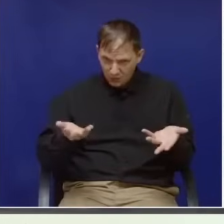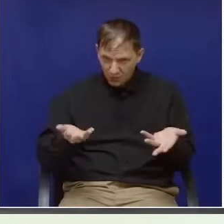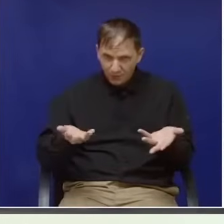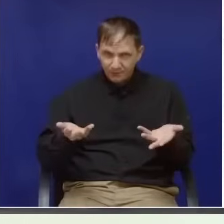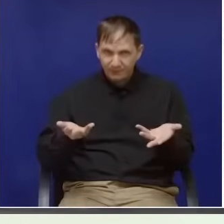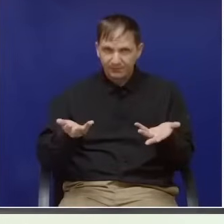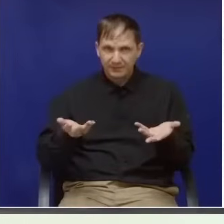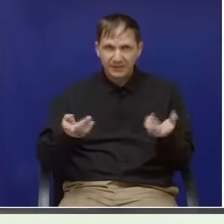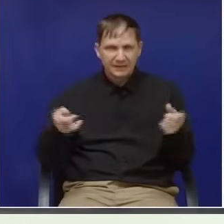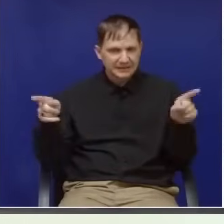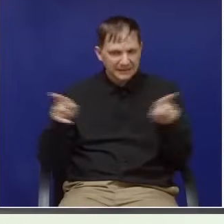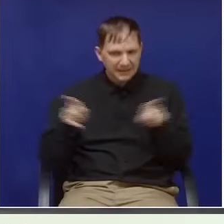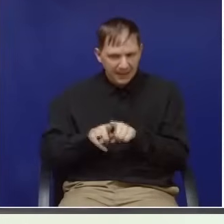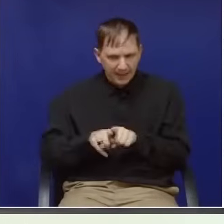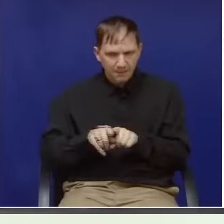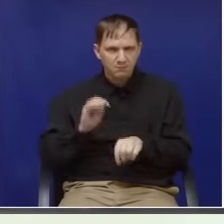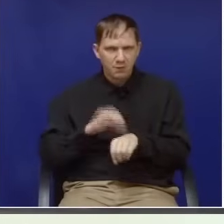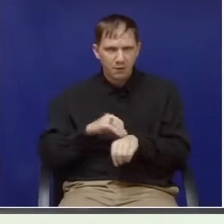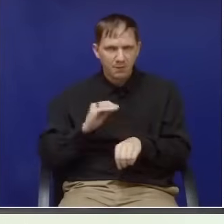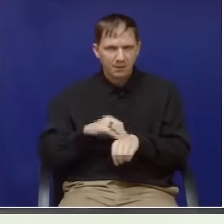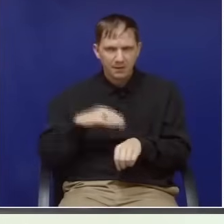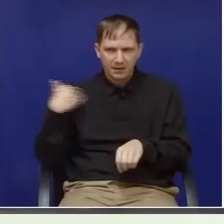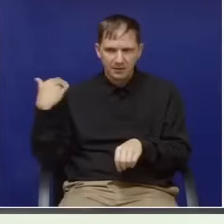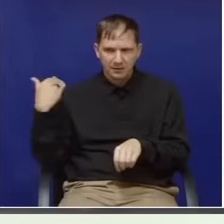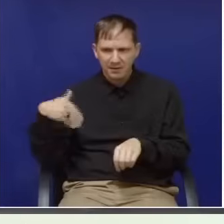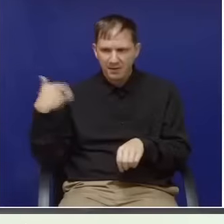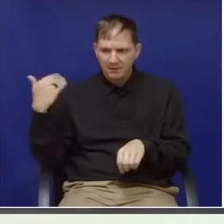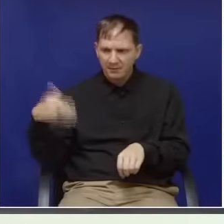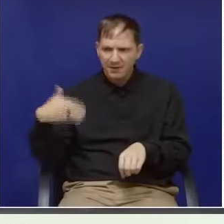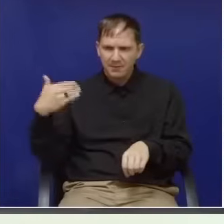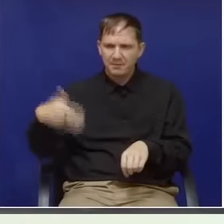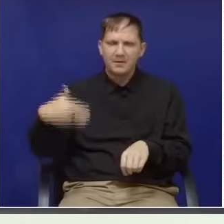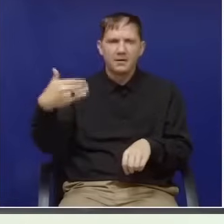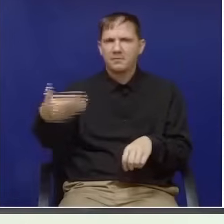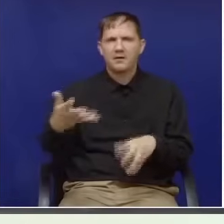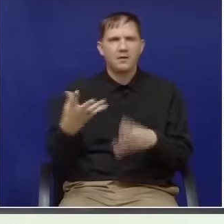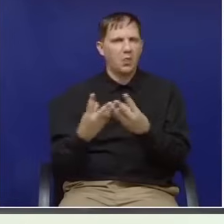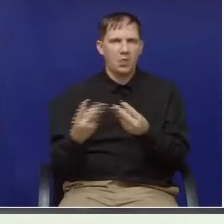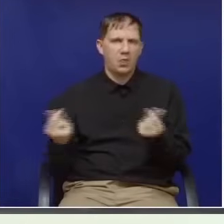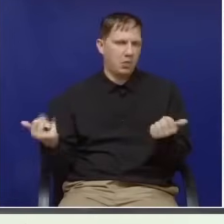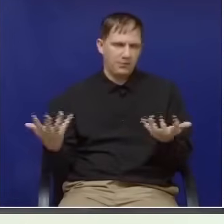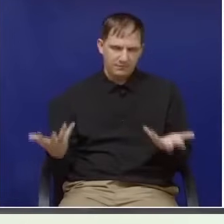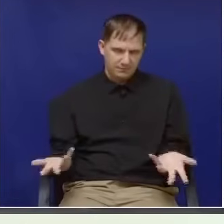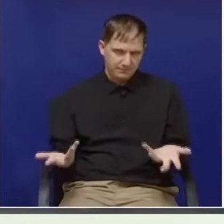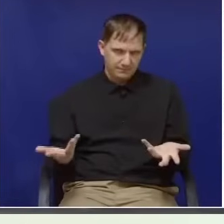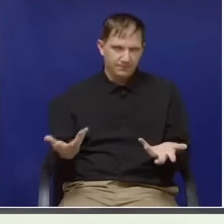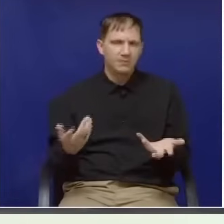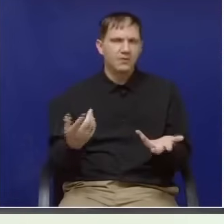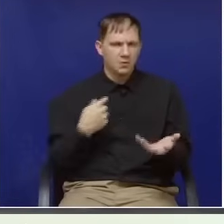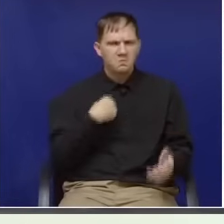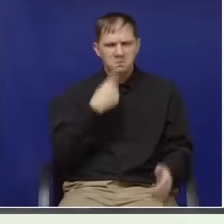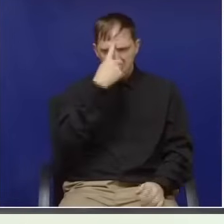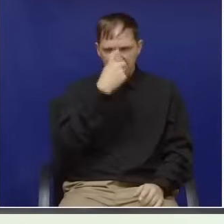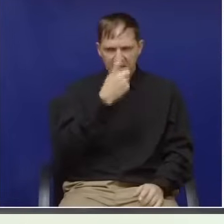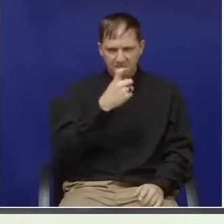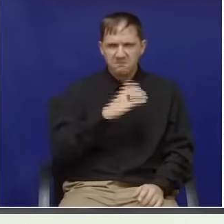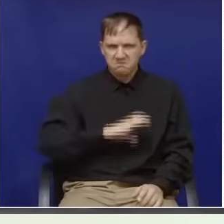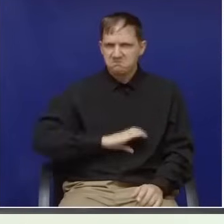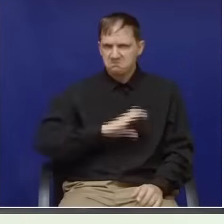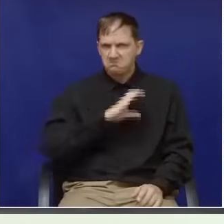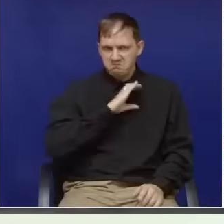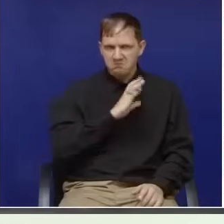we have the same problem day in, day out without it being resolved. And we are confident that with this